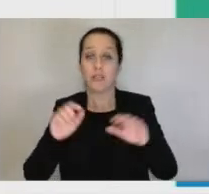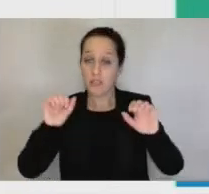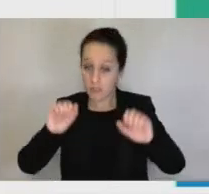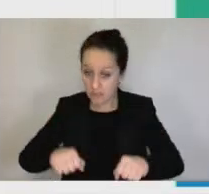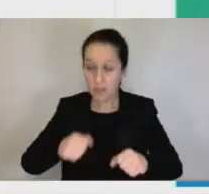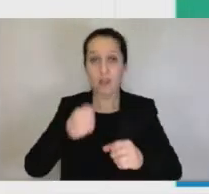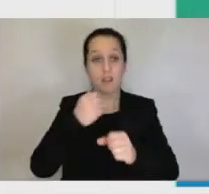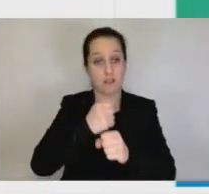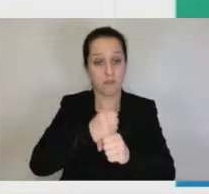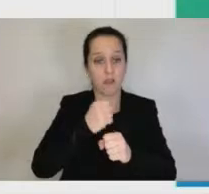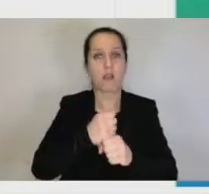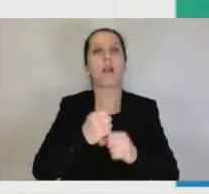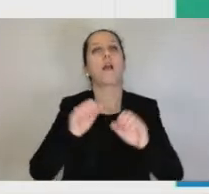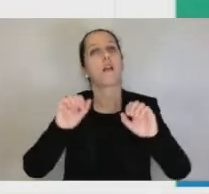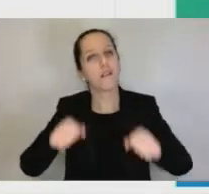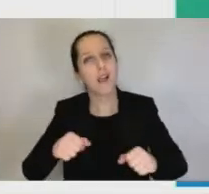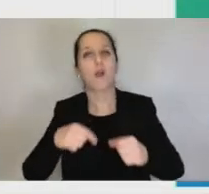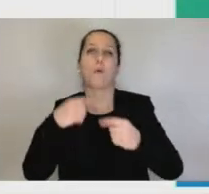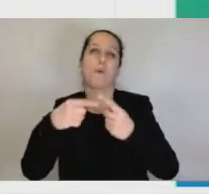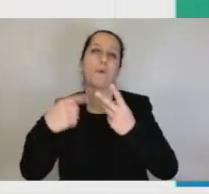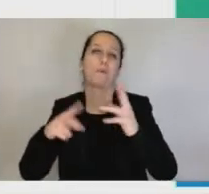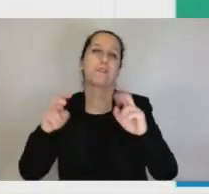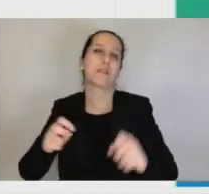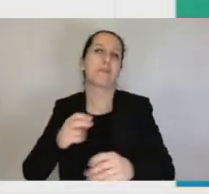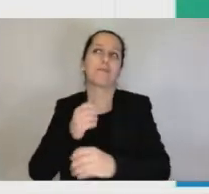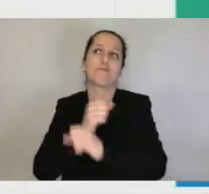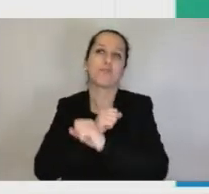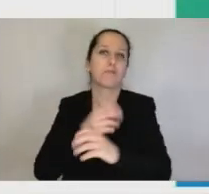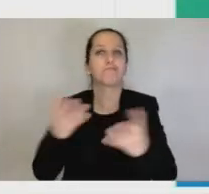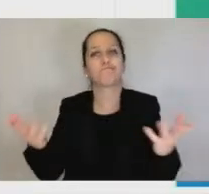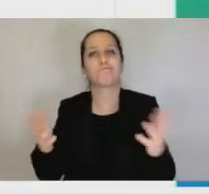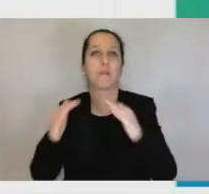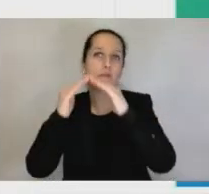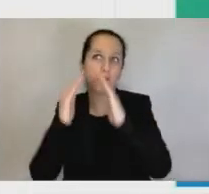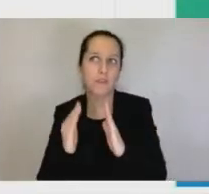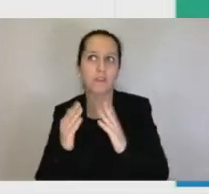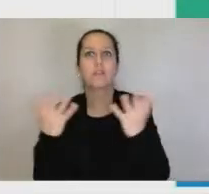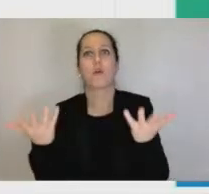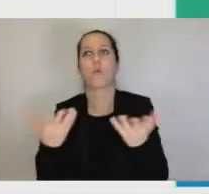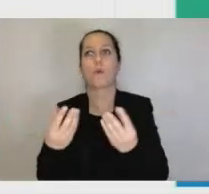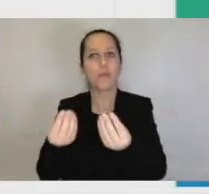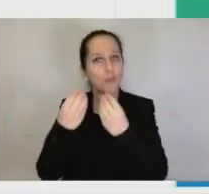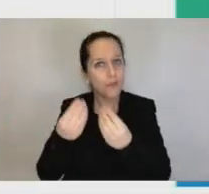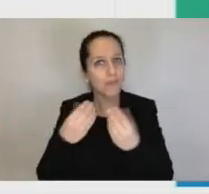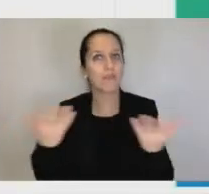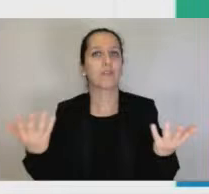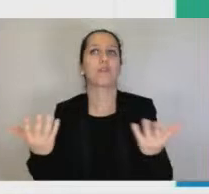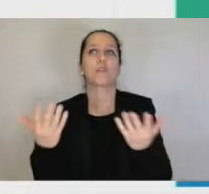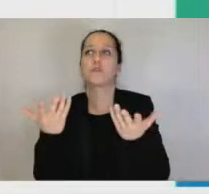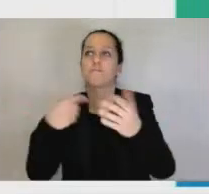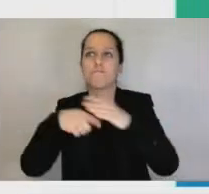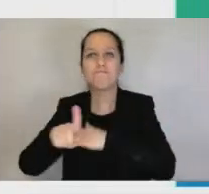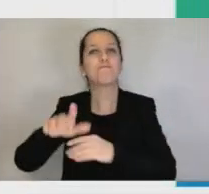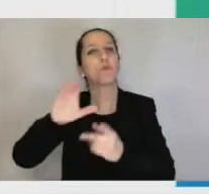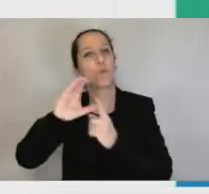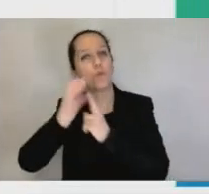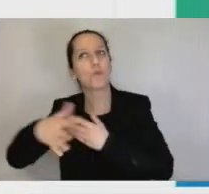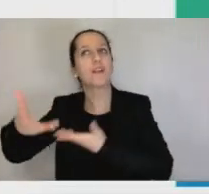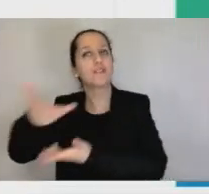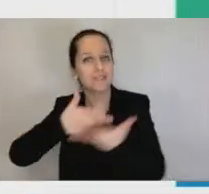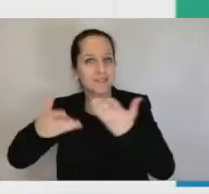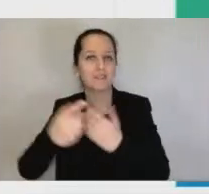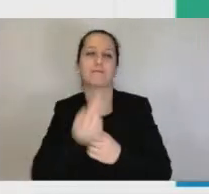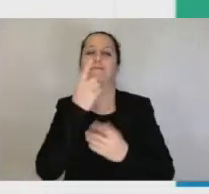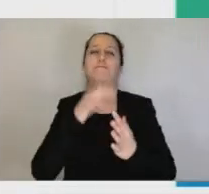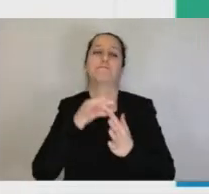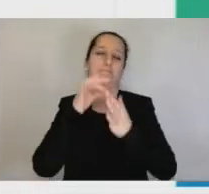migrate. That is why they look for other protections such as housing, education, and cultural